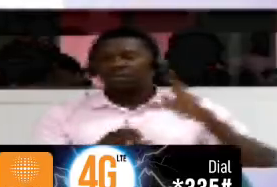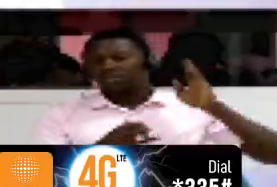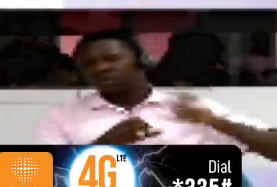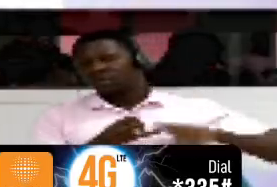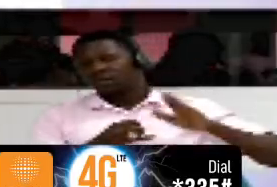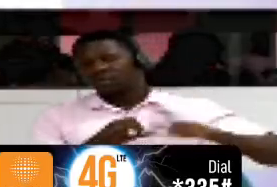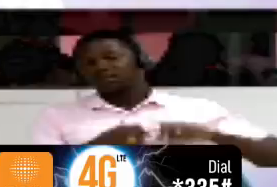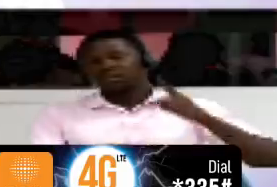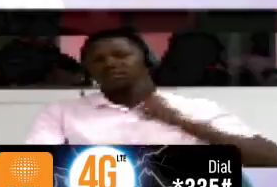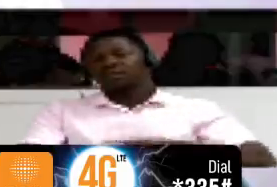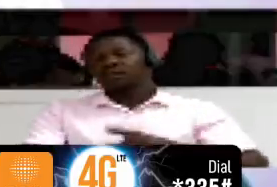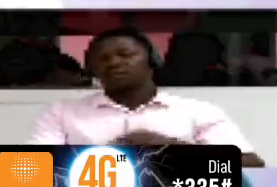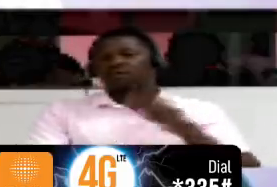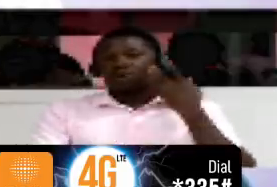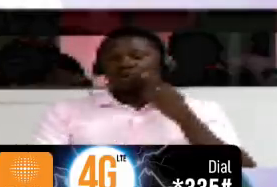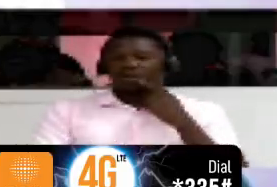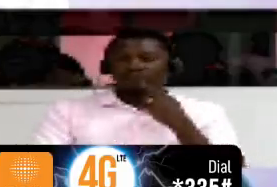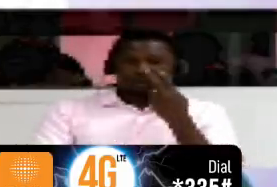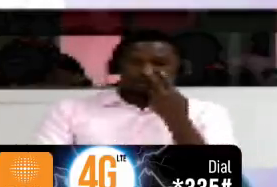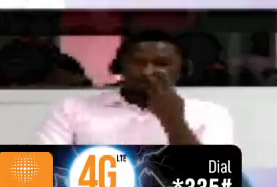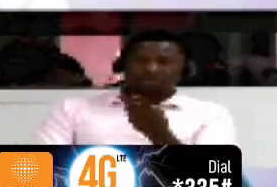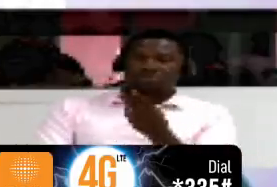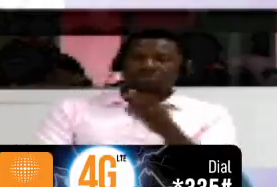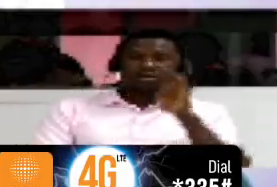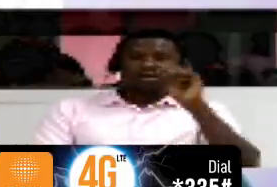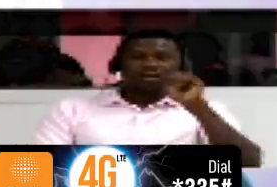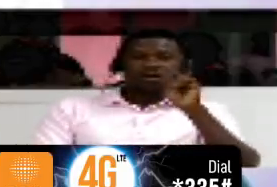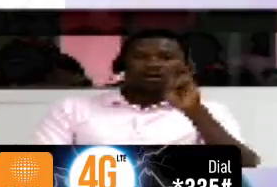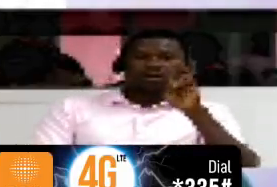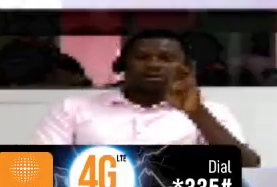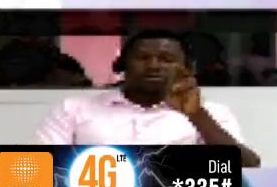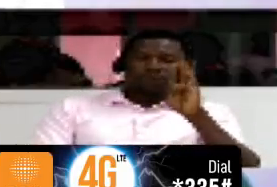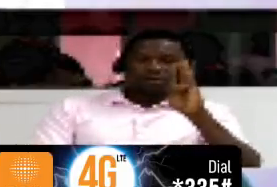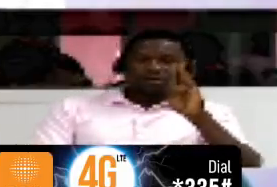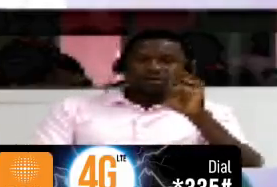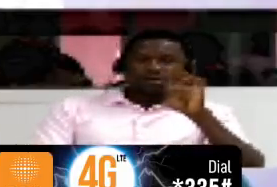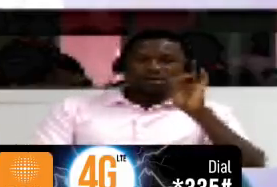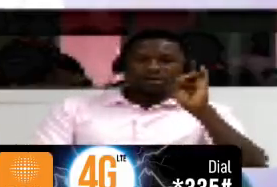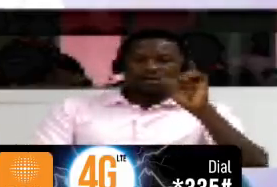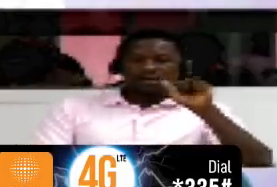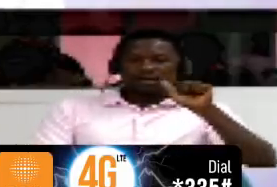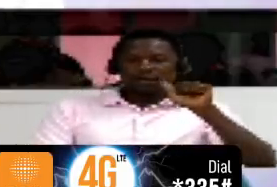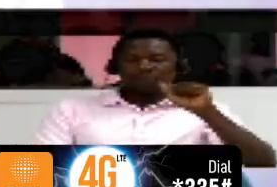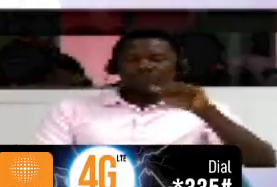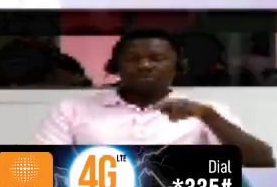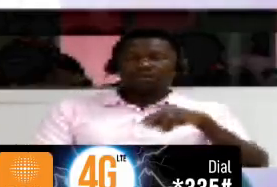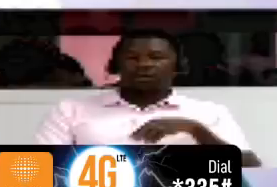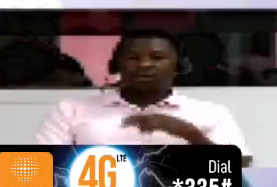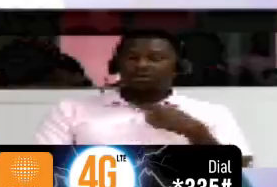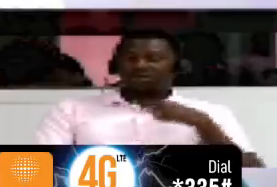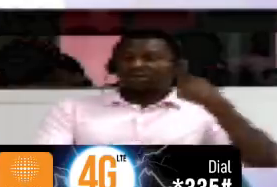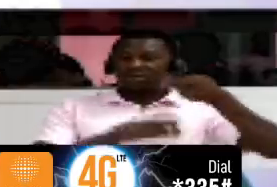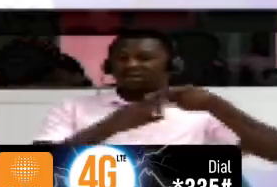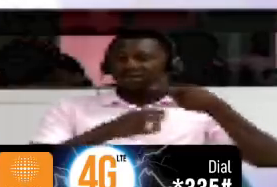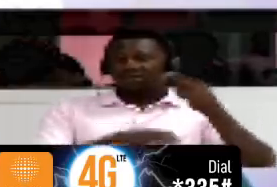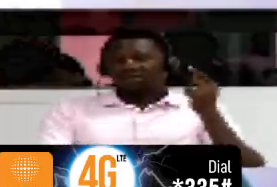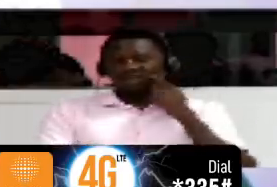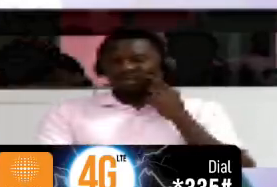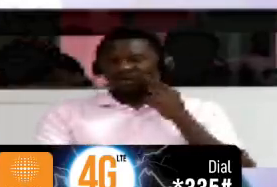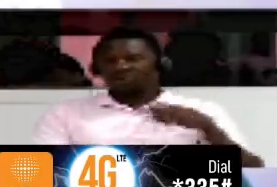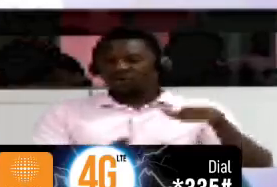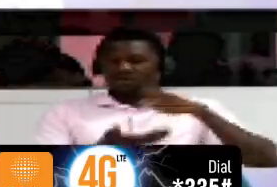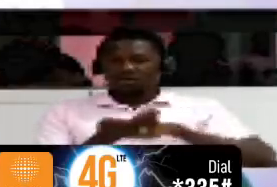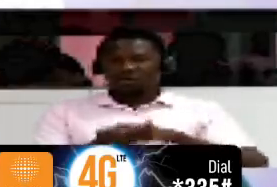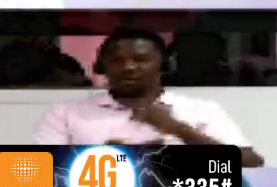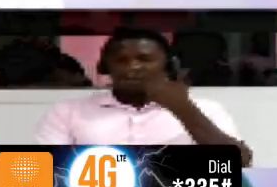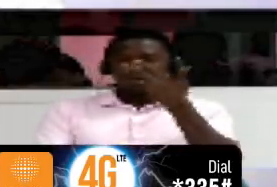time when he saw Ibrahima, until the next day, on the 9th, on the 9th,